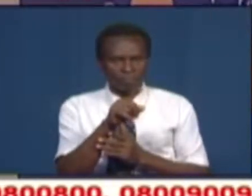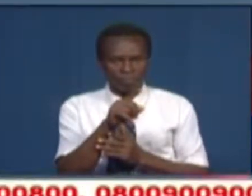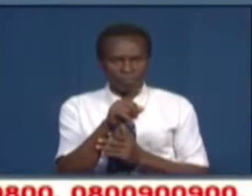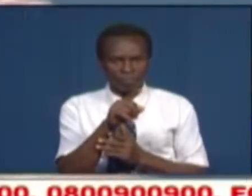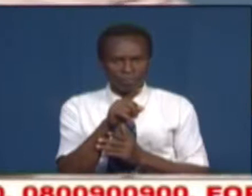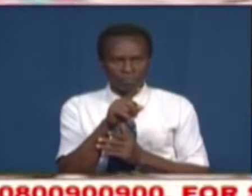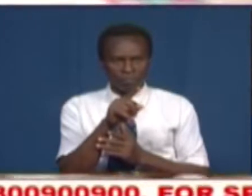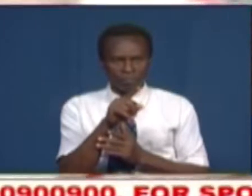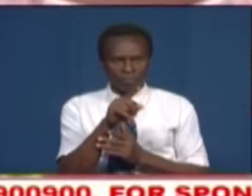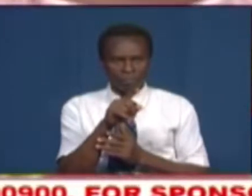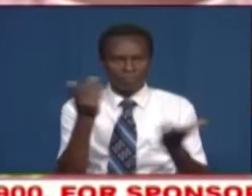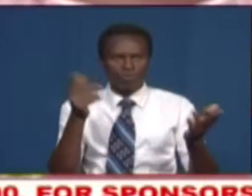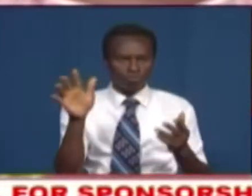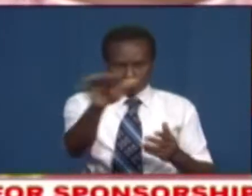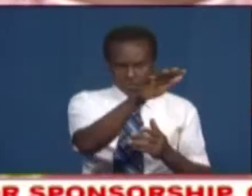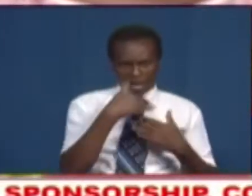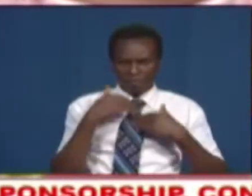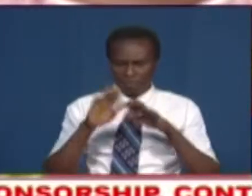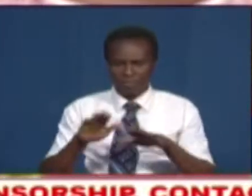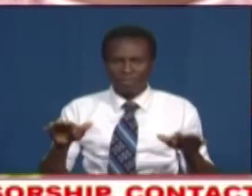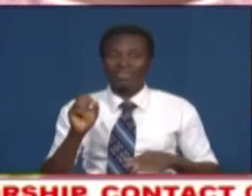what do you have children, Bunny?